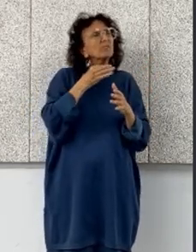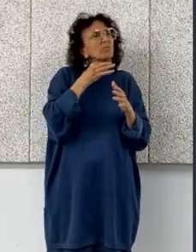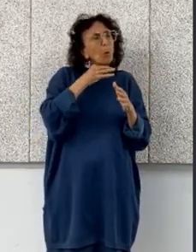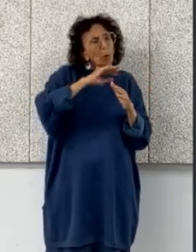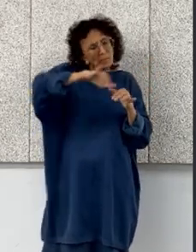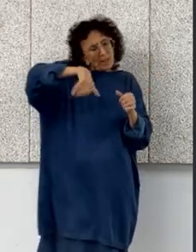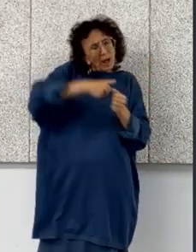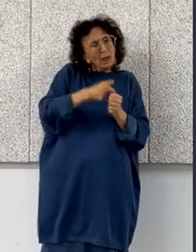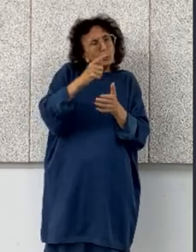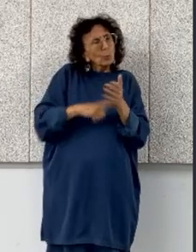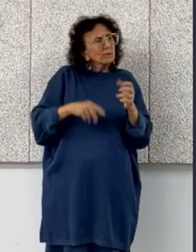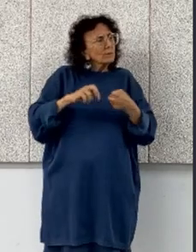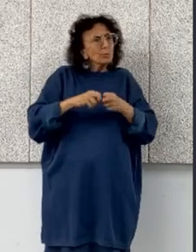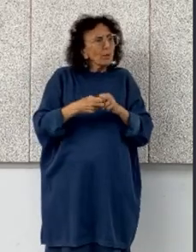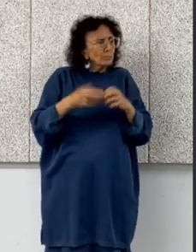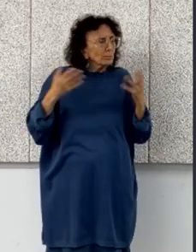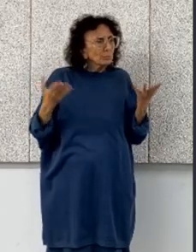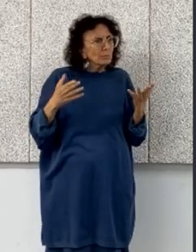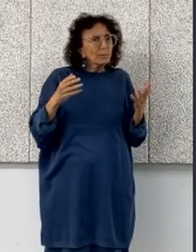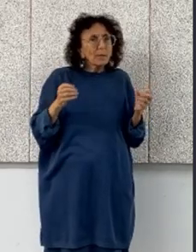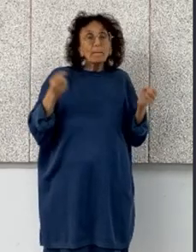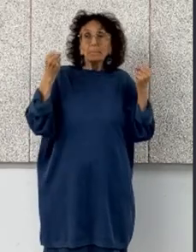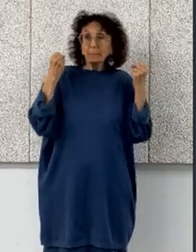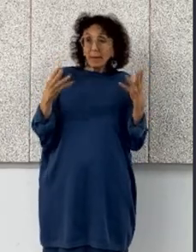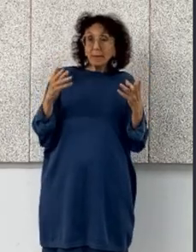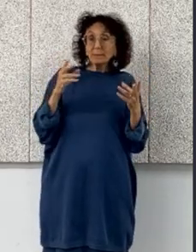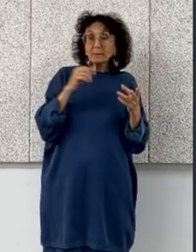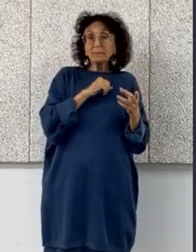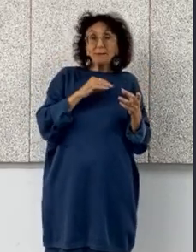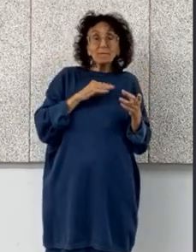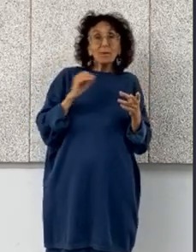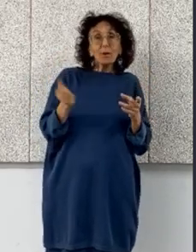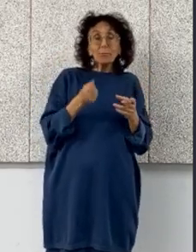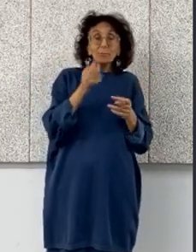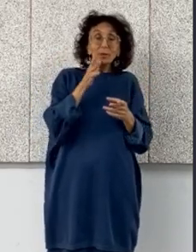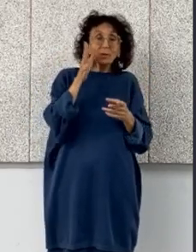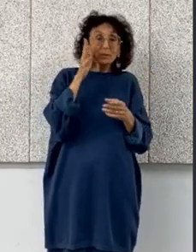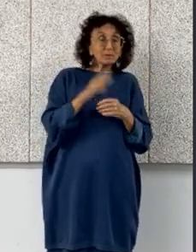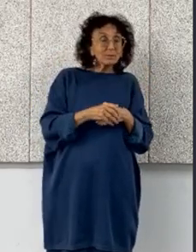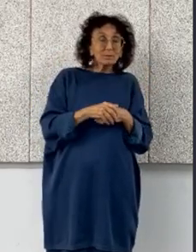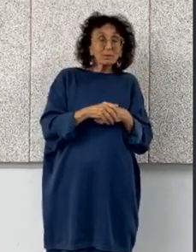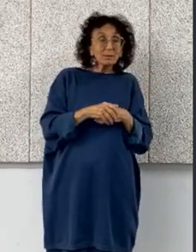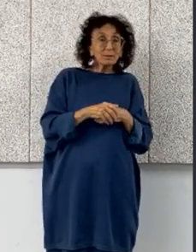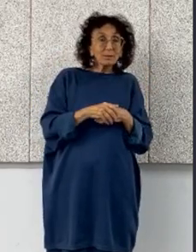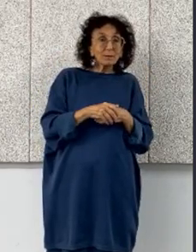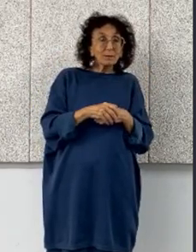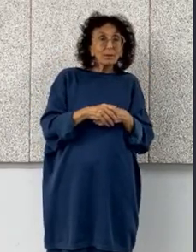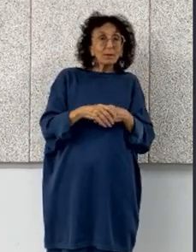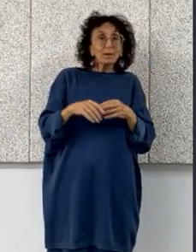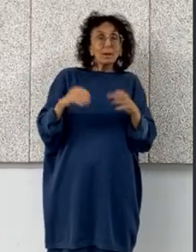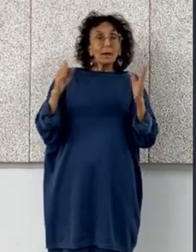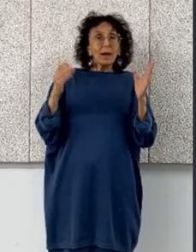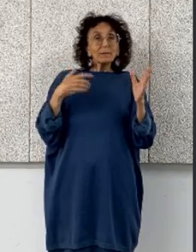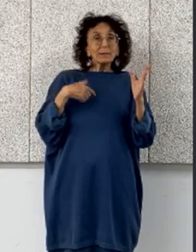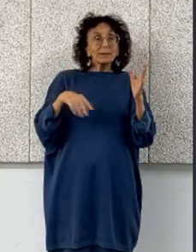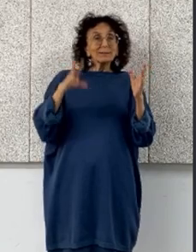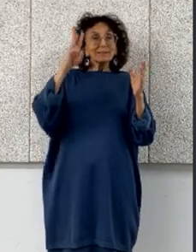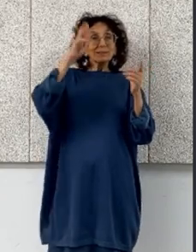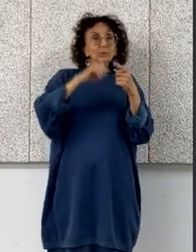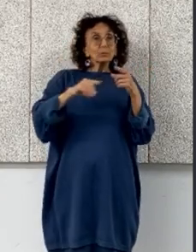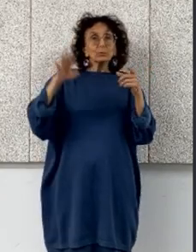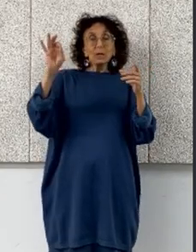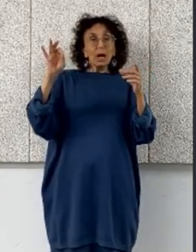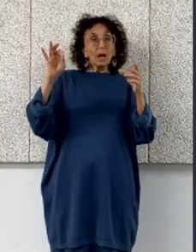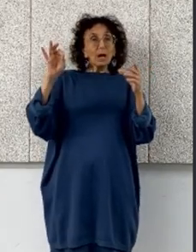issue? And we have a lot of people in our staff who are parents who 6 to 9 p.m., nothing is happening.